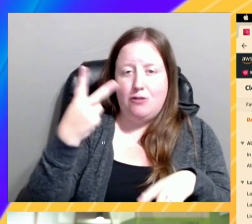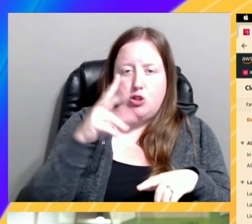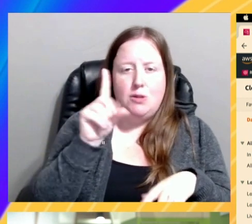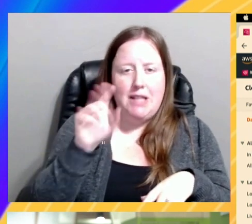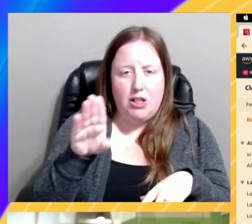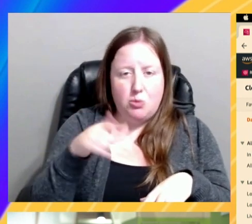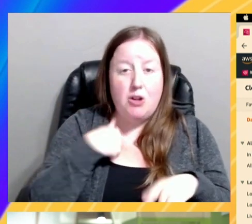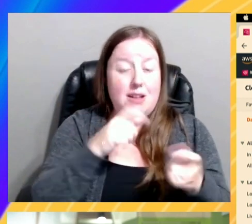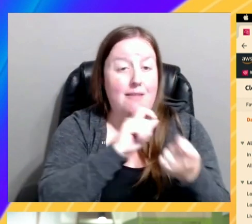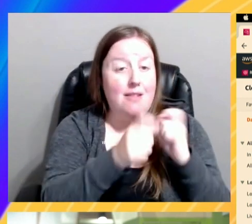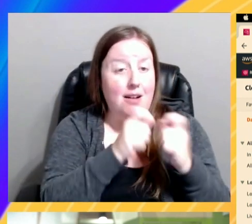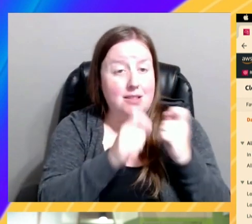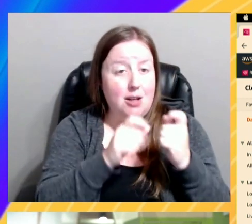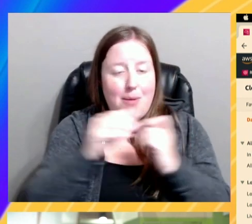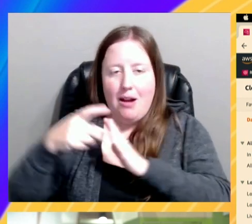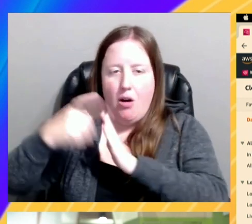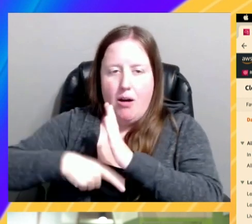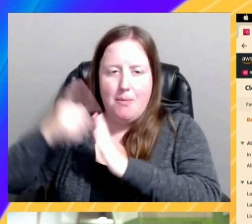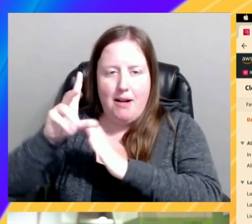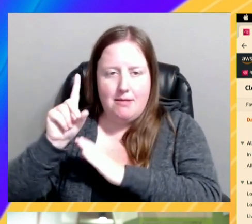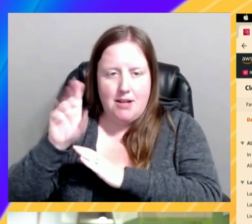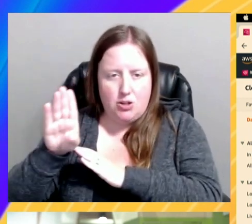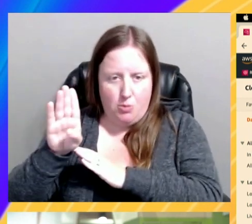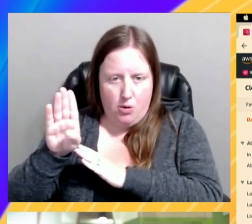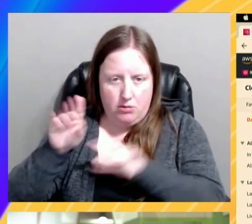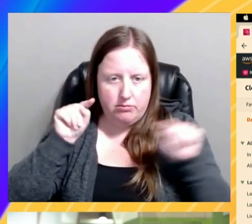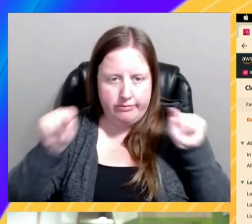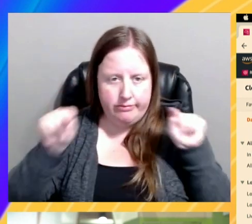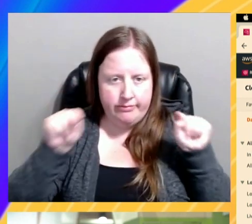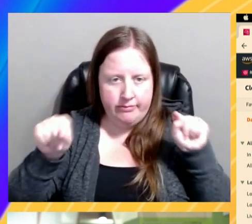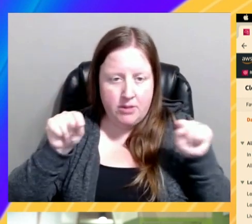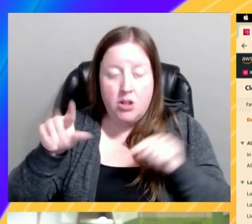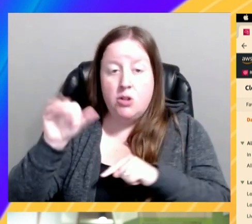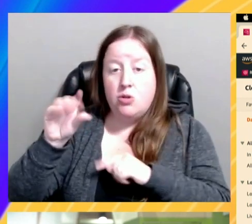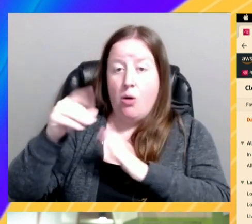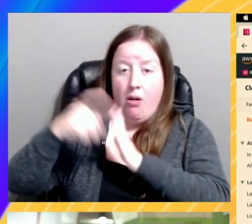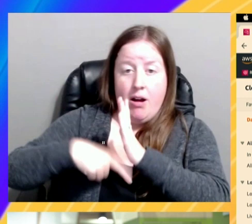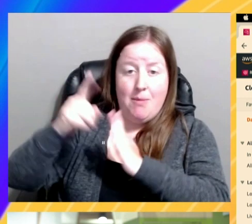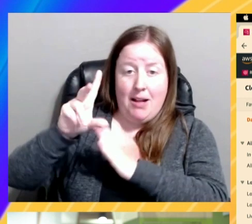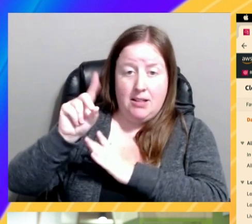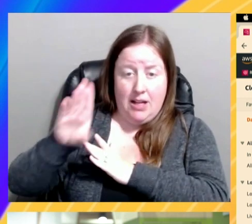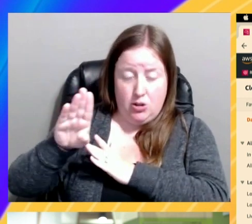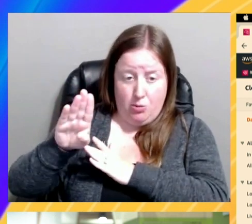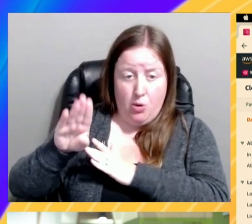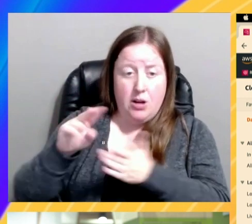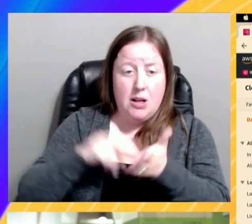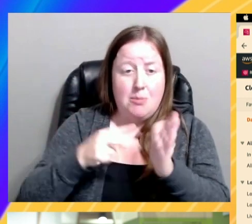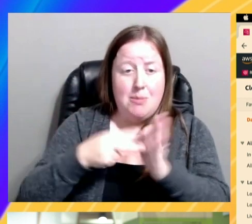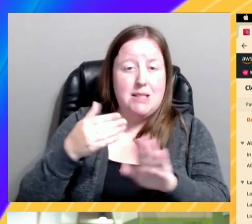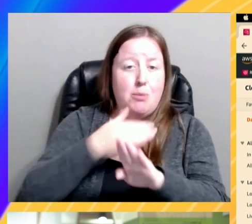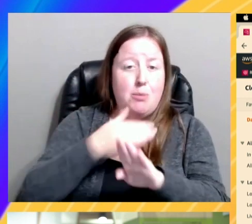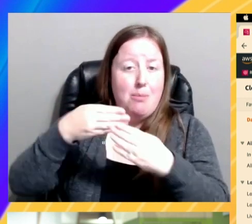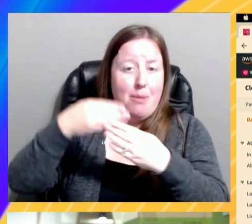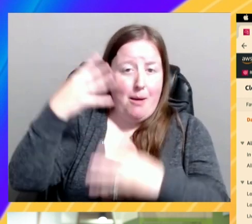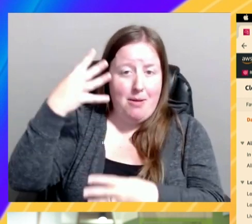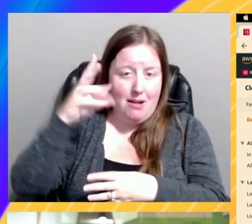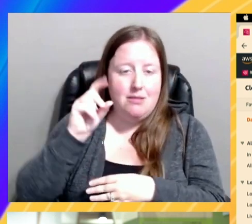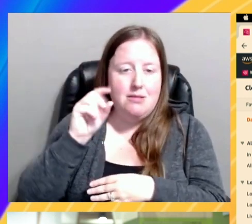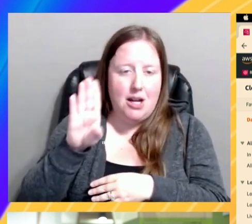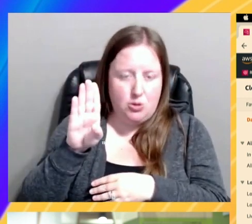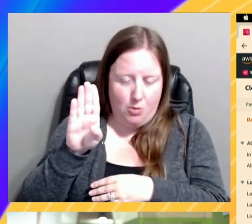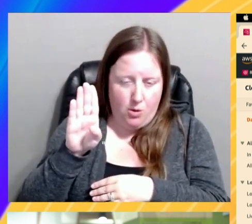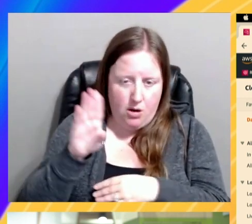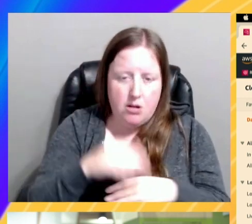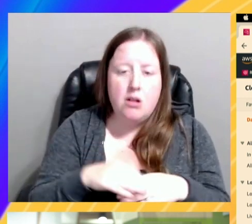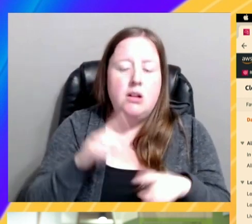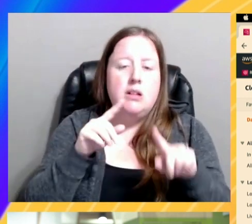dashboards and automatic dashboards. So what automatic dashboards are basically, these are pre-populated dashboards. Okay. Based on the services,